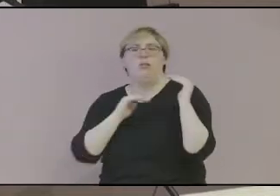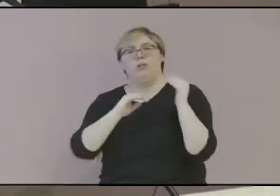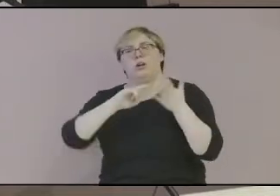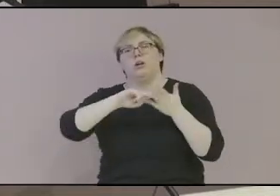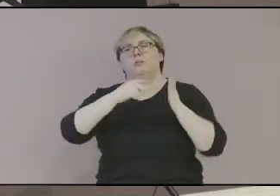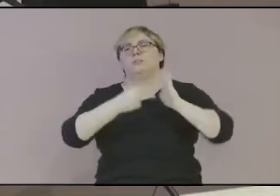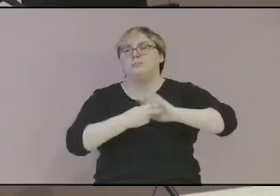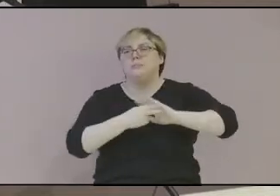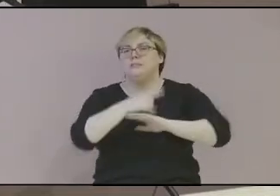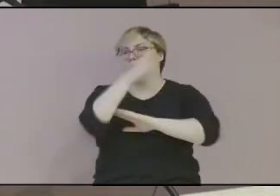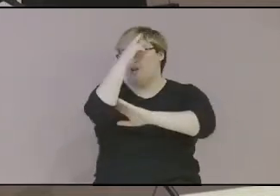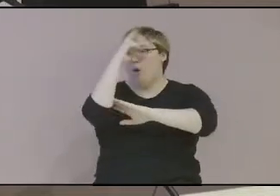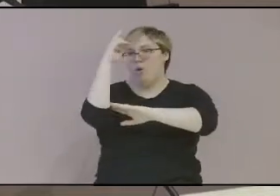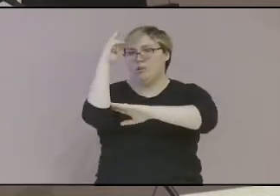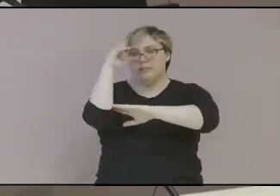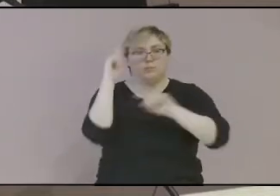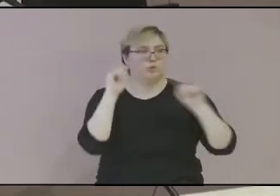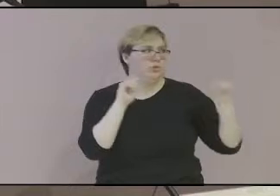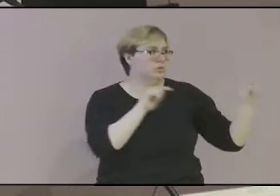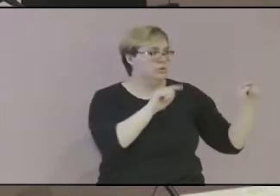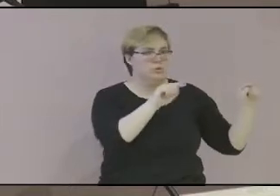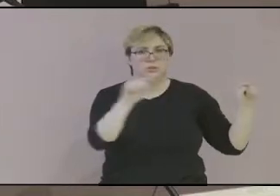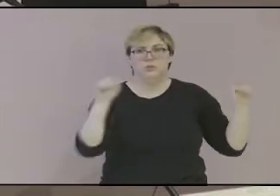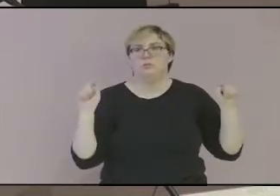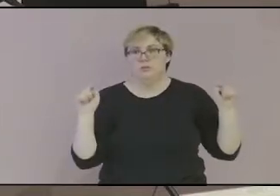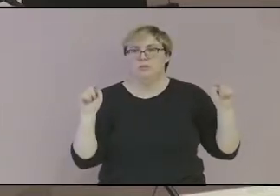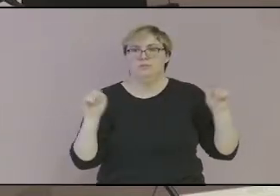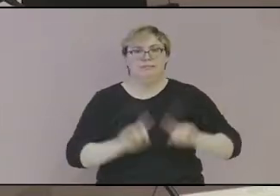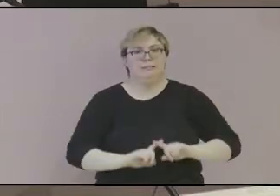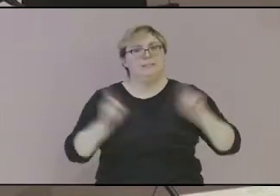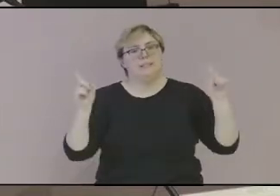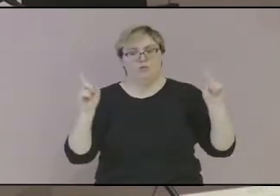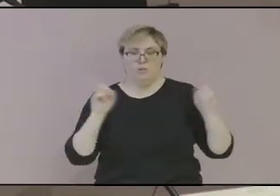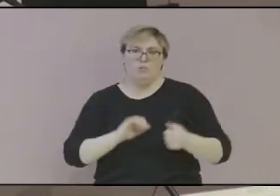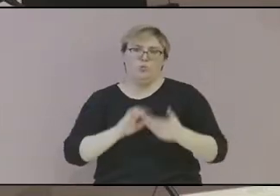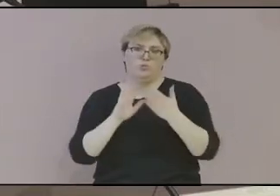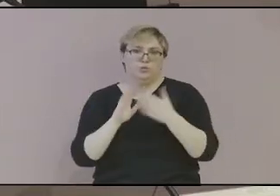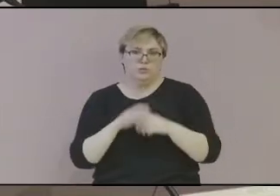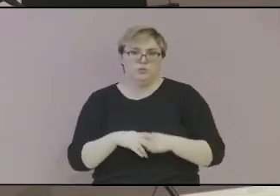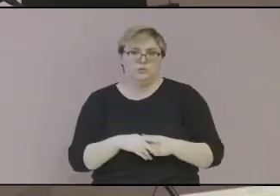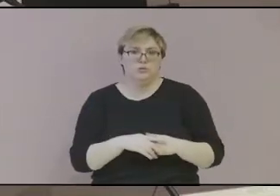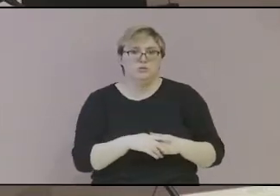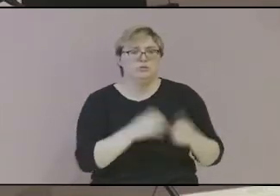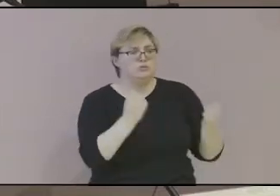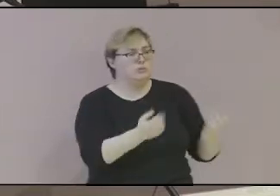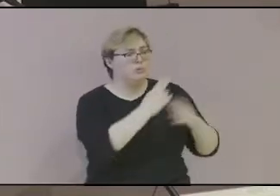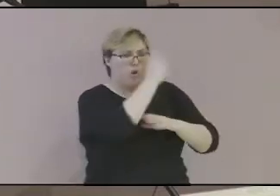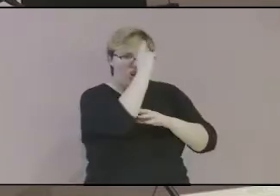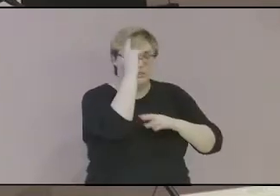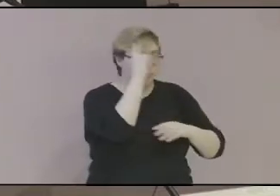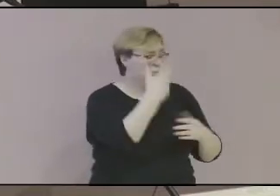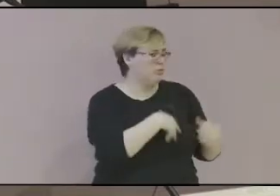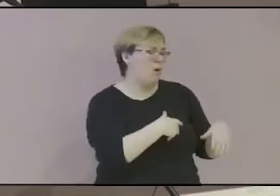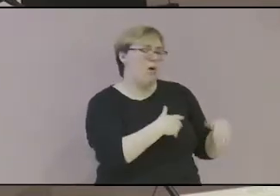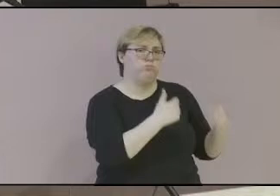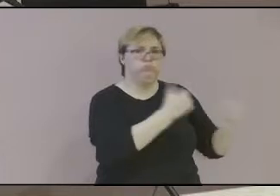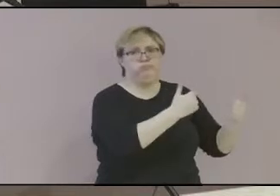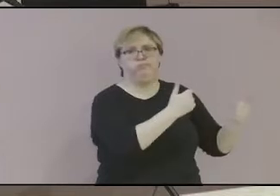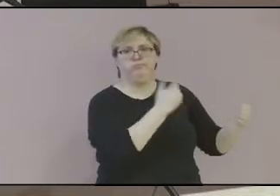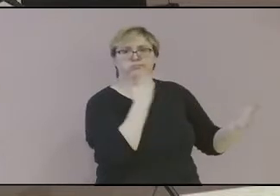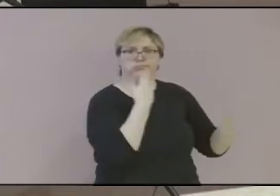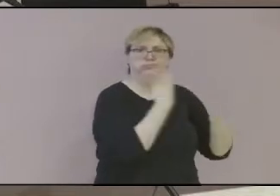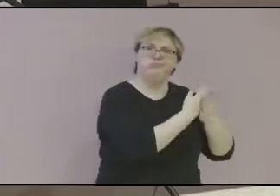city like New York, with wealthier people able to hospital shop. We also saw in New York people just having boutique private